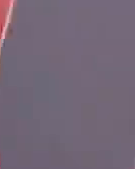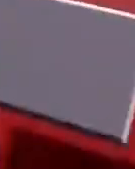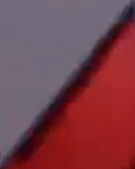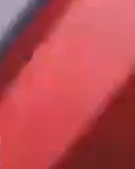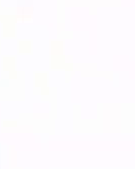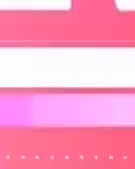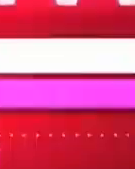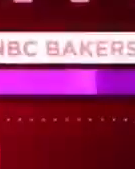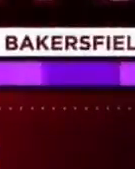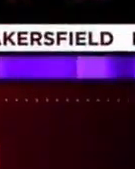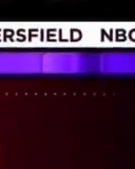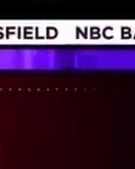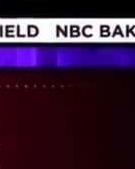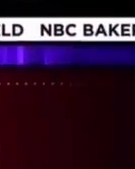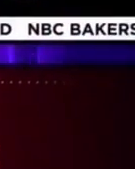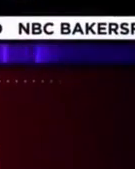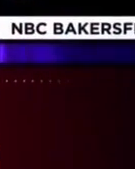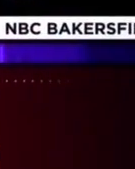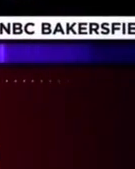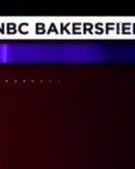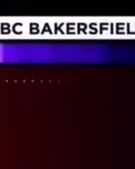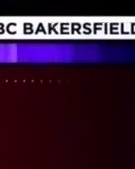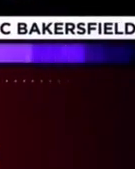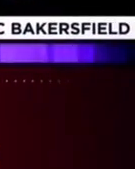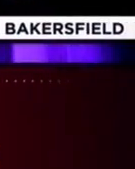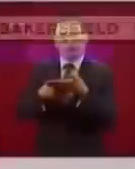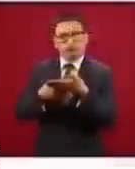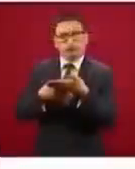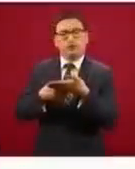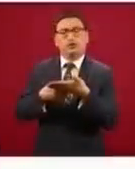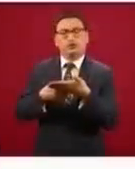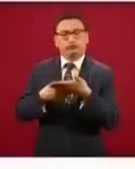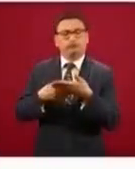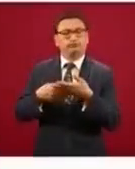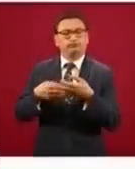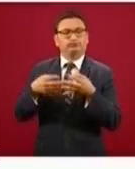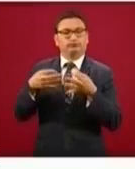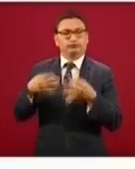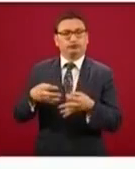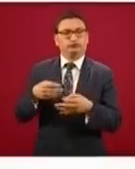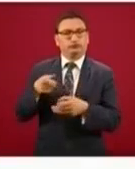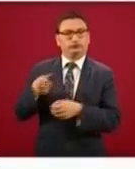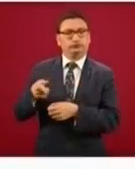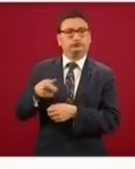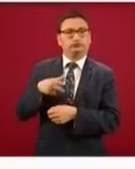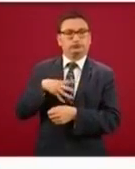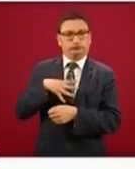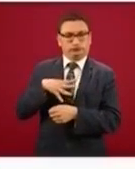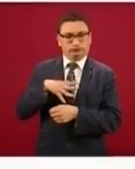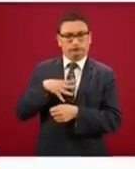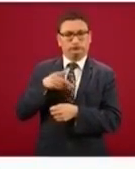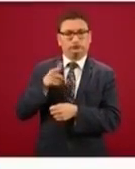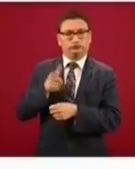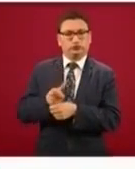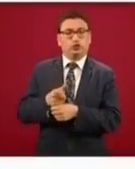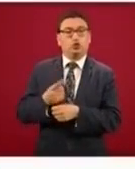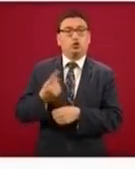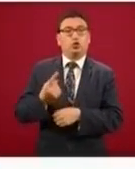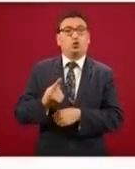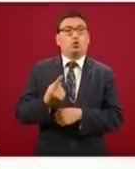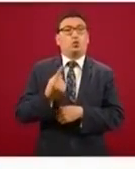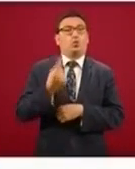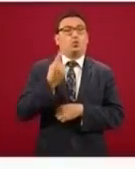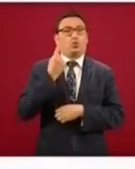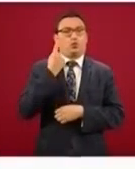Point some breaking news in Mexico, though, this morning, where that country is confirming two cases of coronavirus. Health officials say one of the patients is in